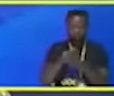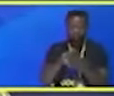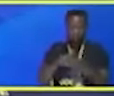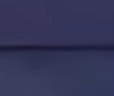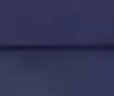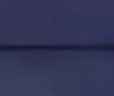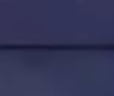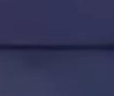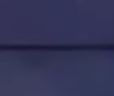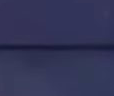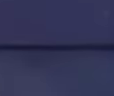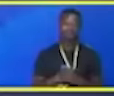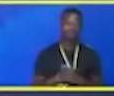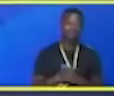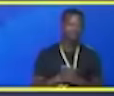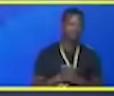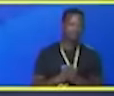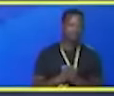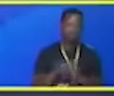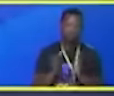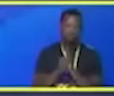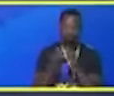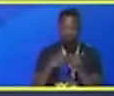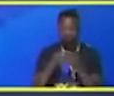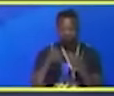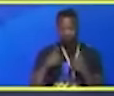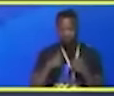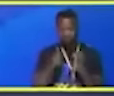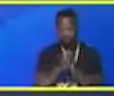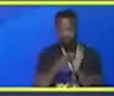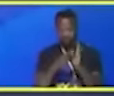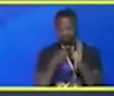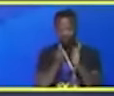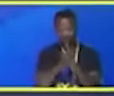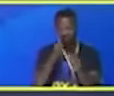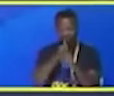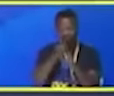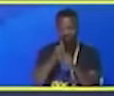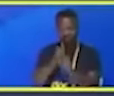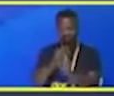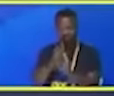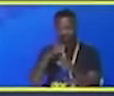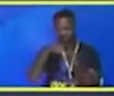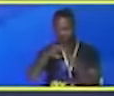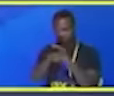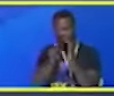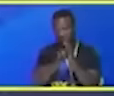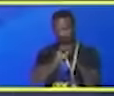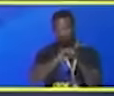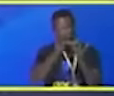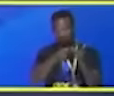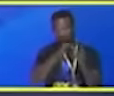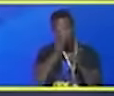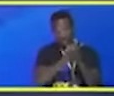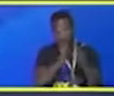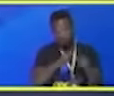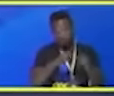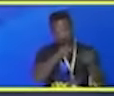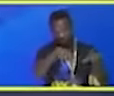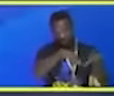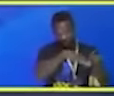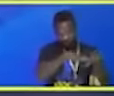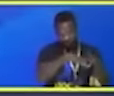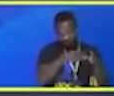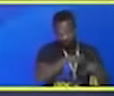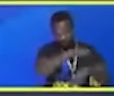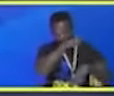the man at the gate, that becomes the proof that you attended that occasion. Could be some gift